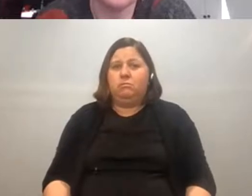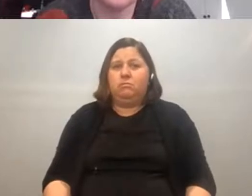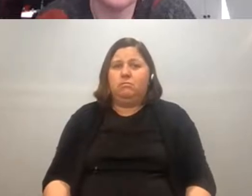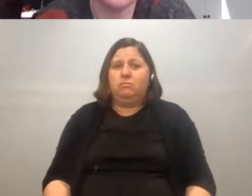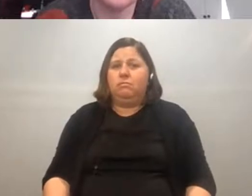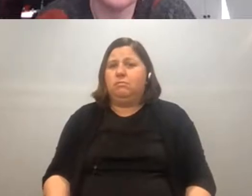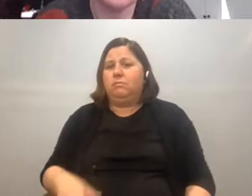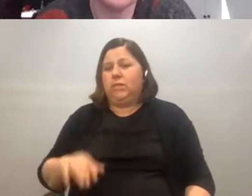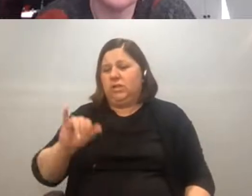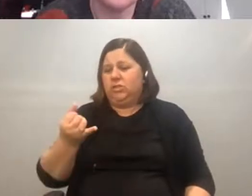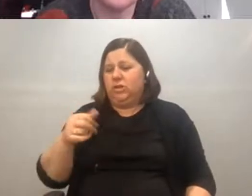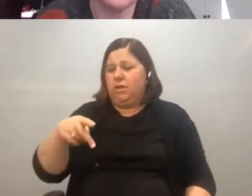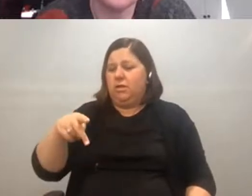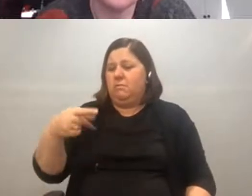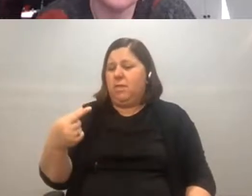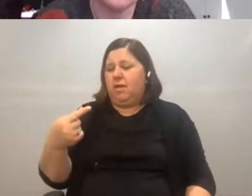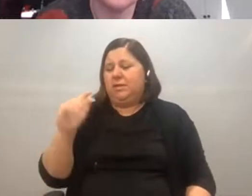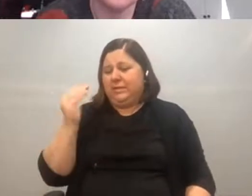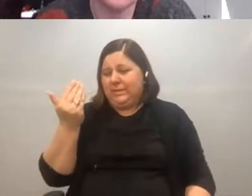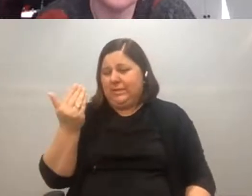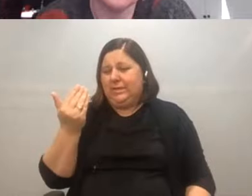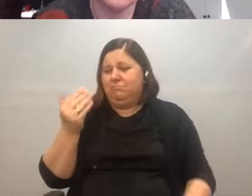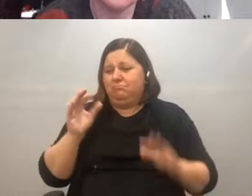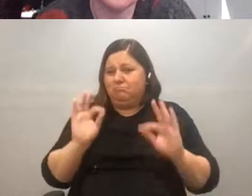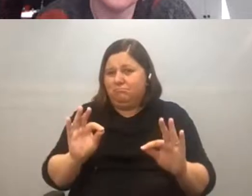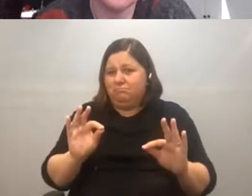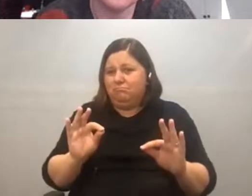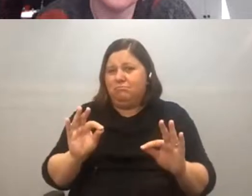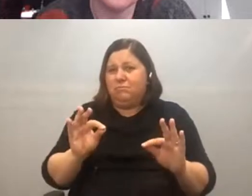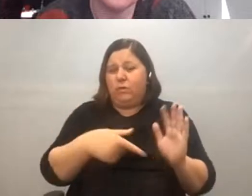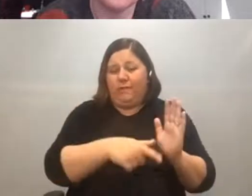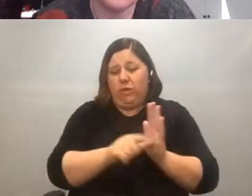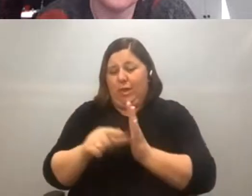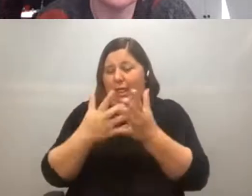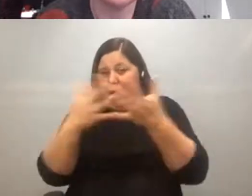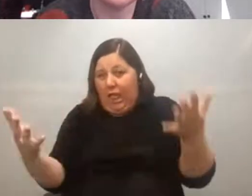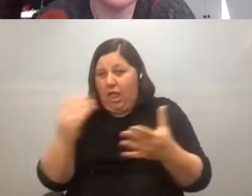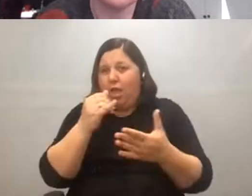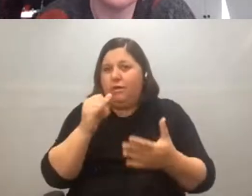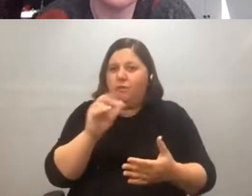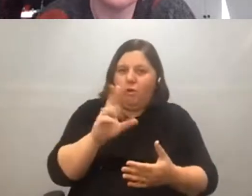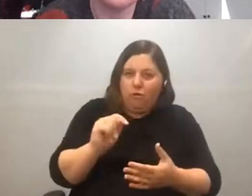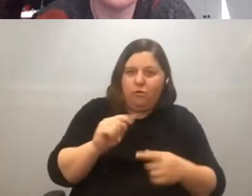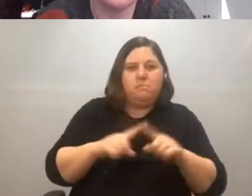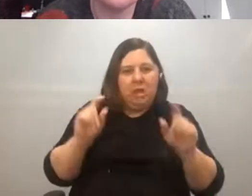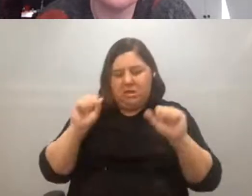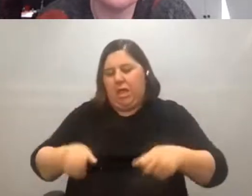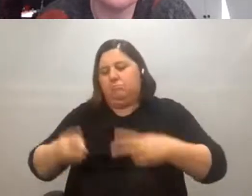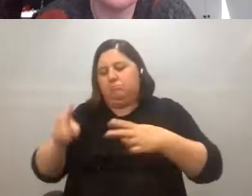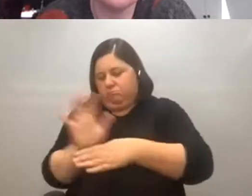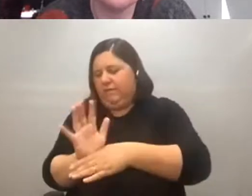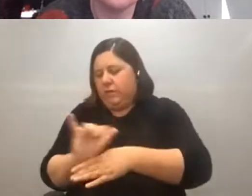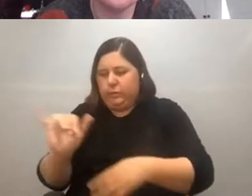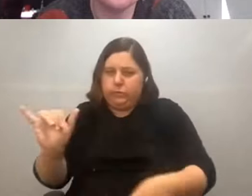just jpegs seem to work better um when reviewing lots of artwork um but there is a video option as well